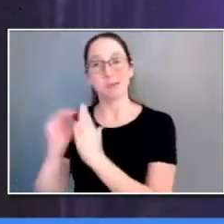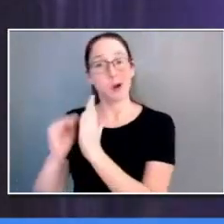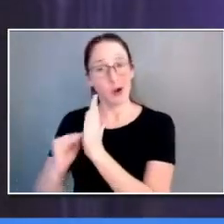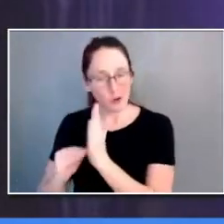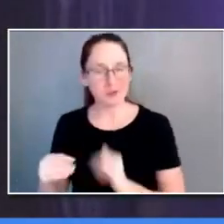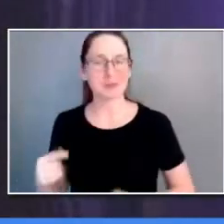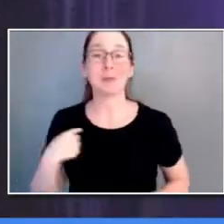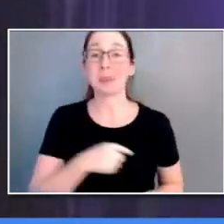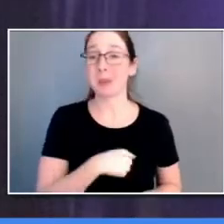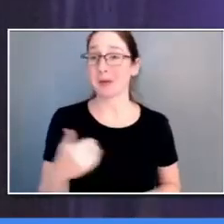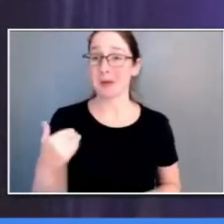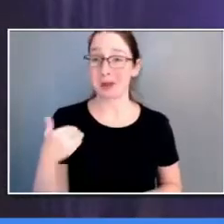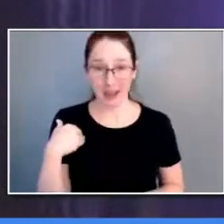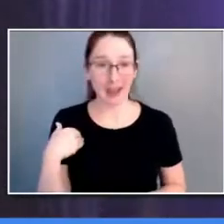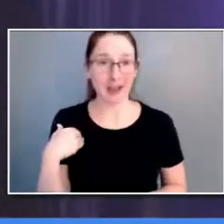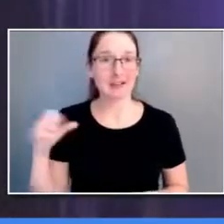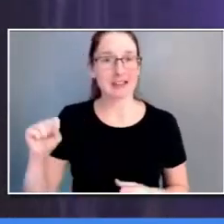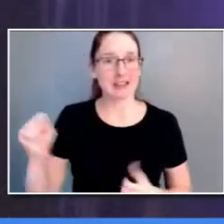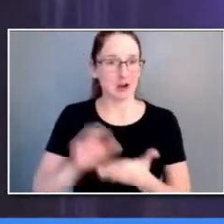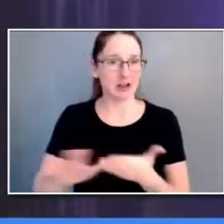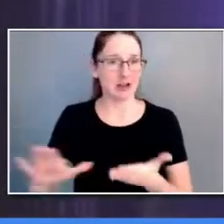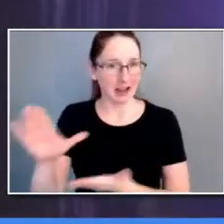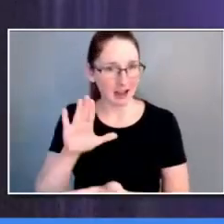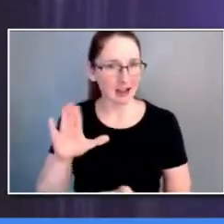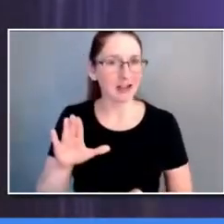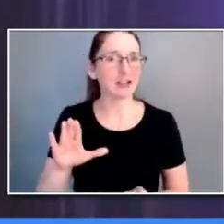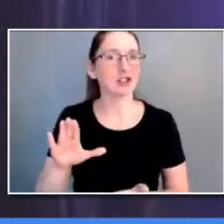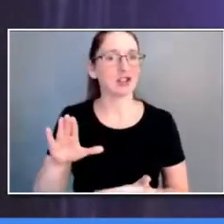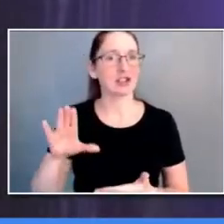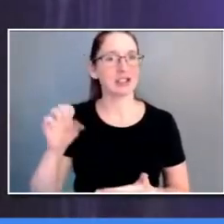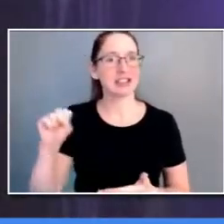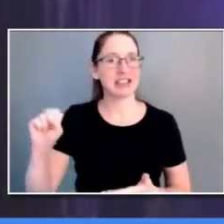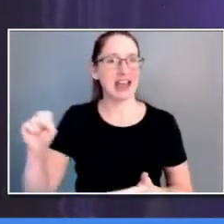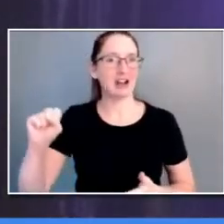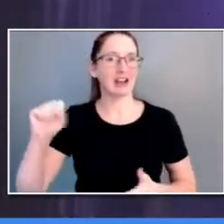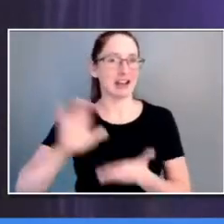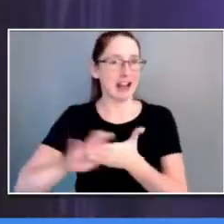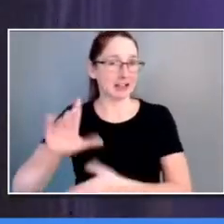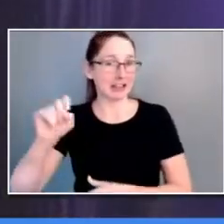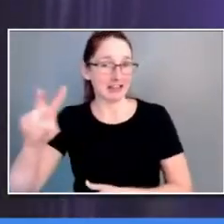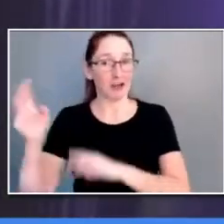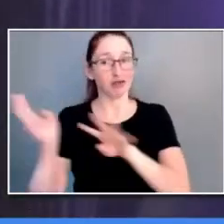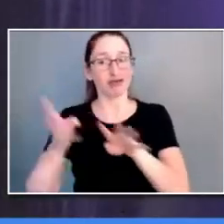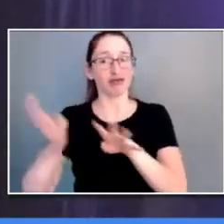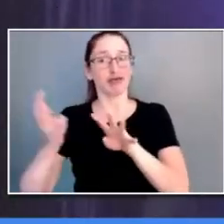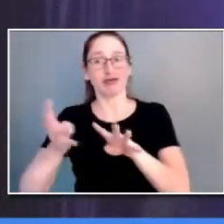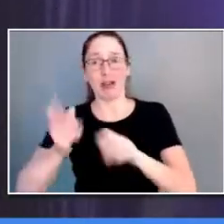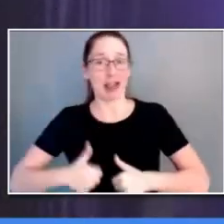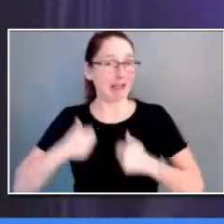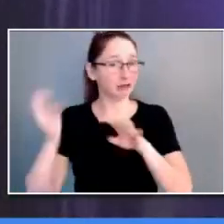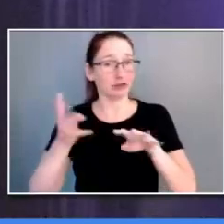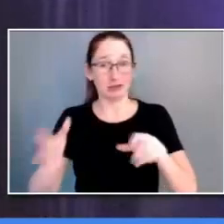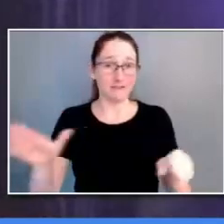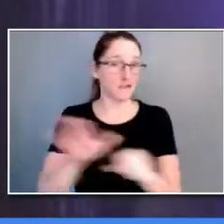have South Seattle College TV, SEC TV in the back right there, and so they're live streaming this whole entire program.